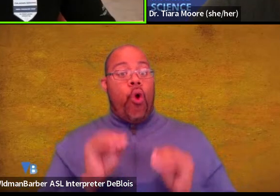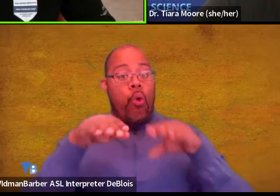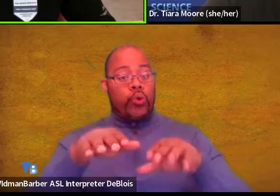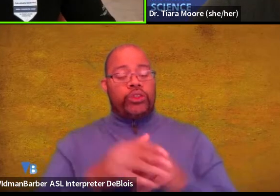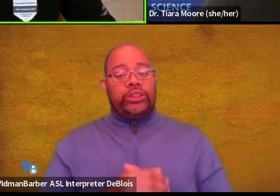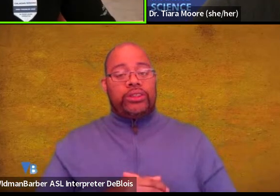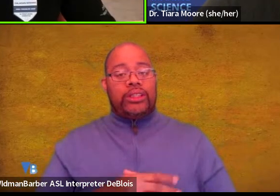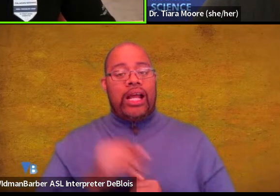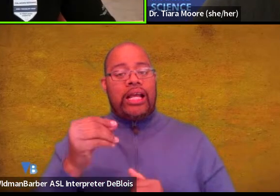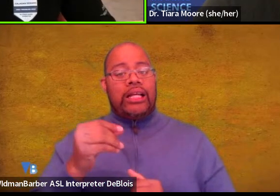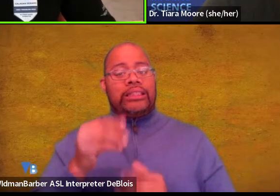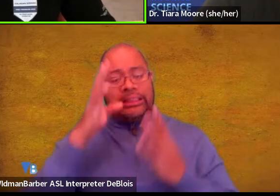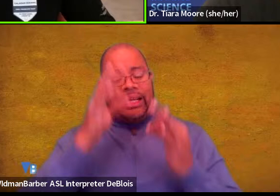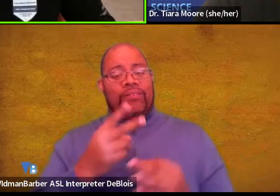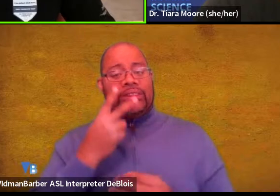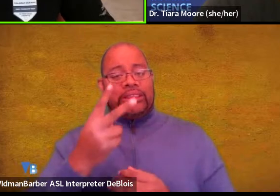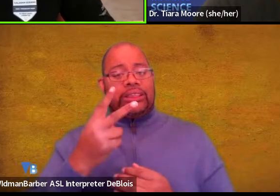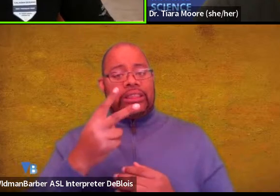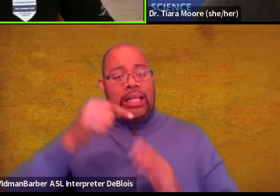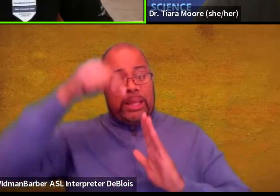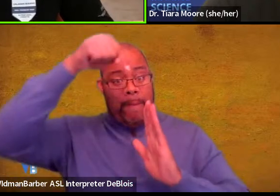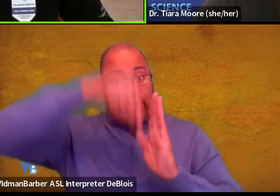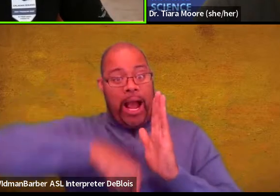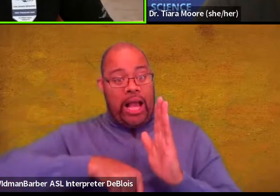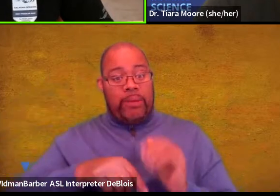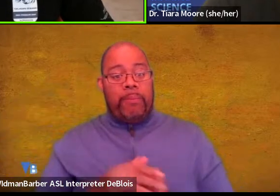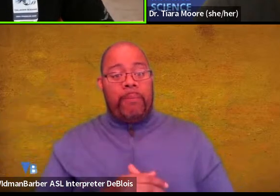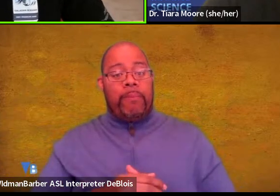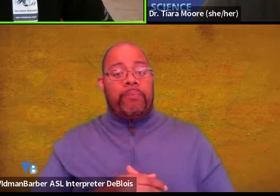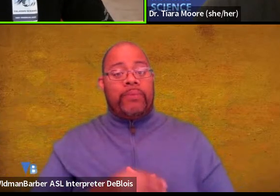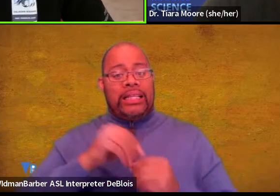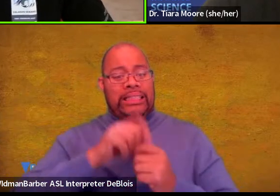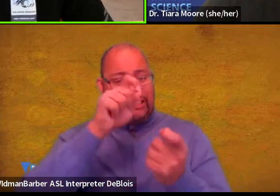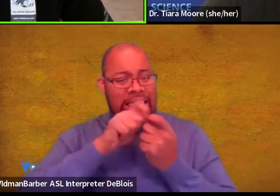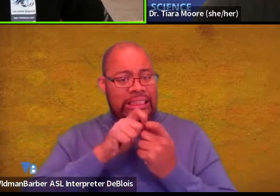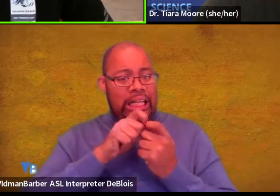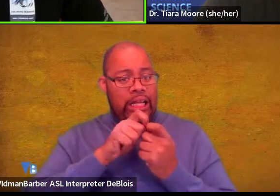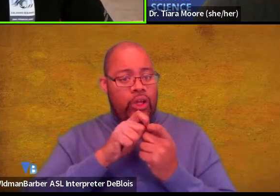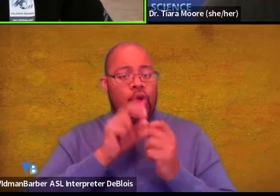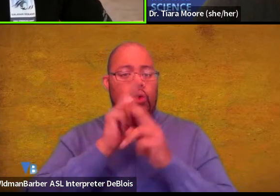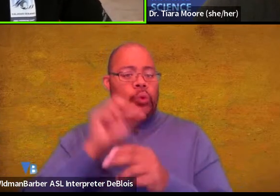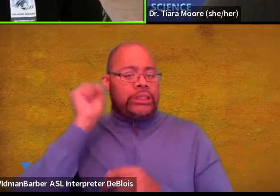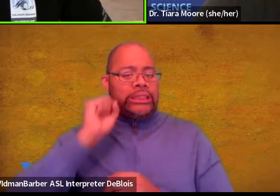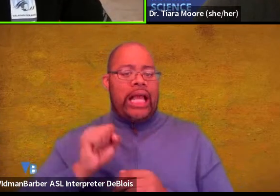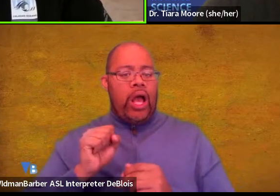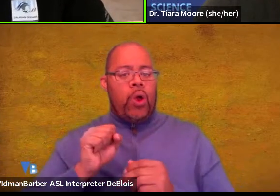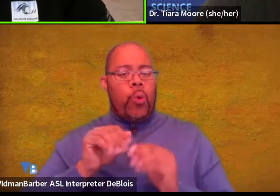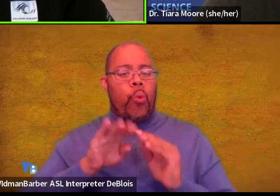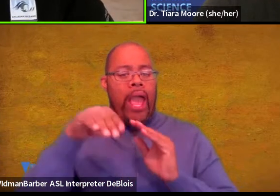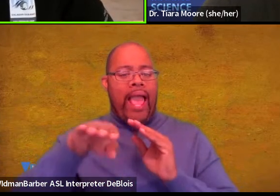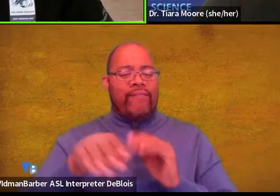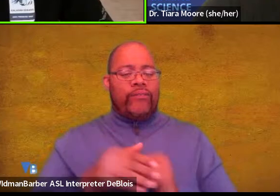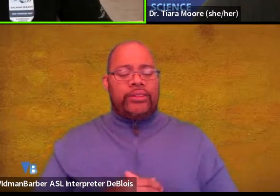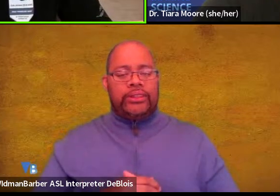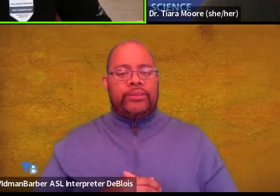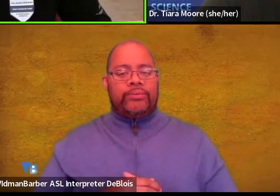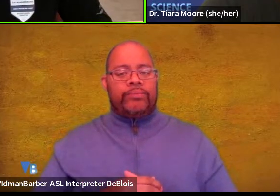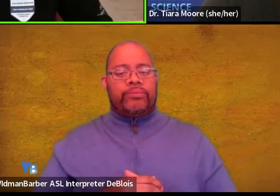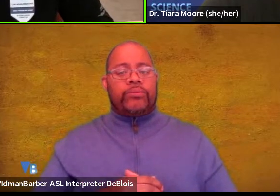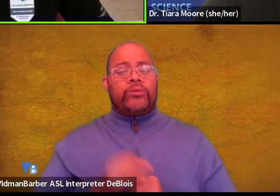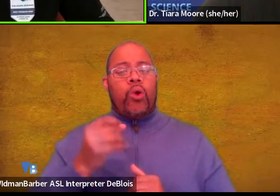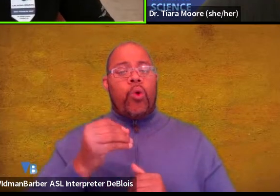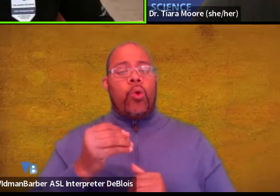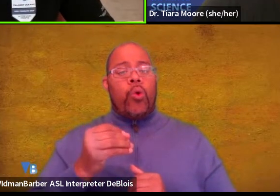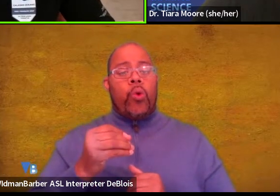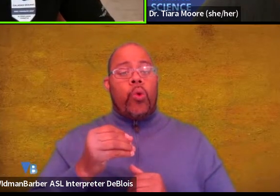ocean, and certainly to see the bottom in detail, is by using sound waves. And so